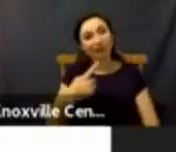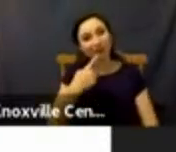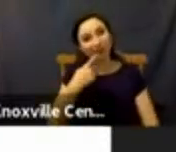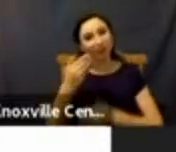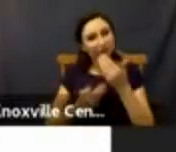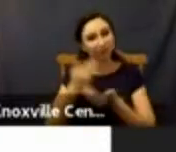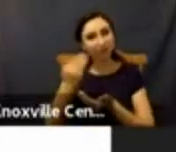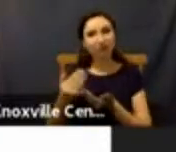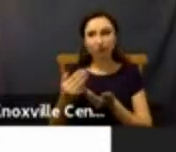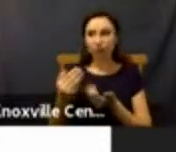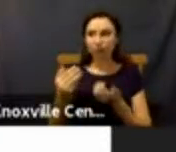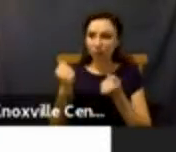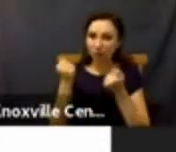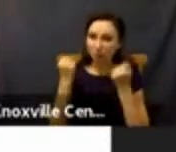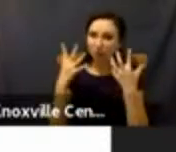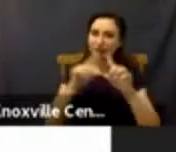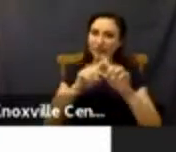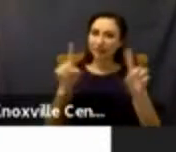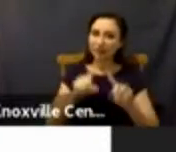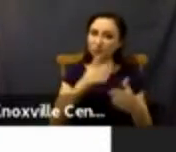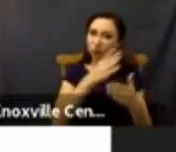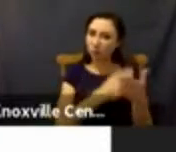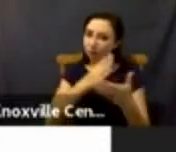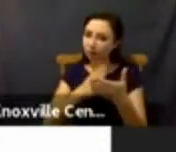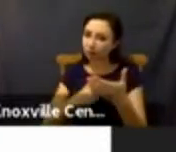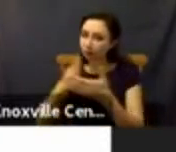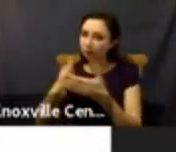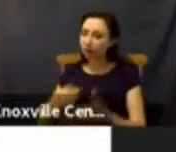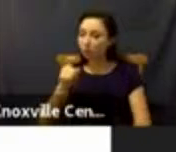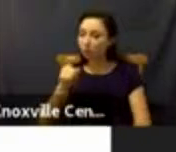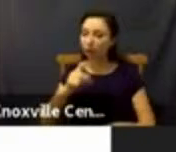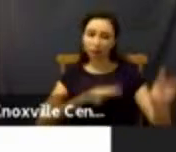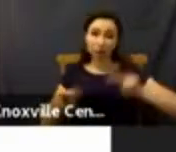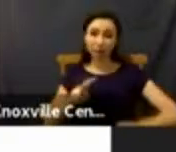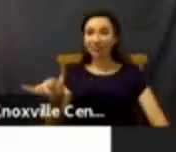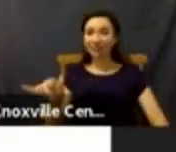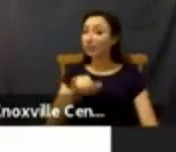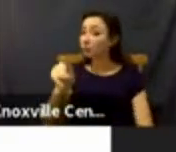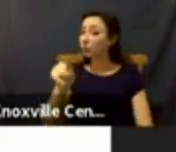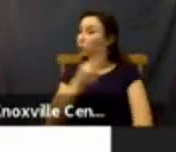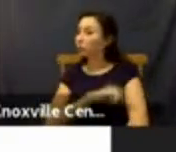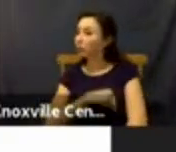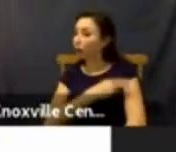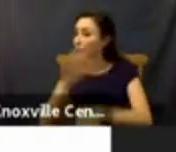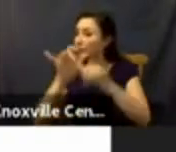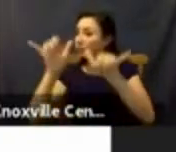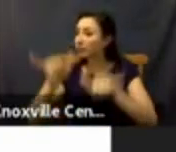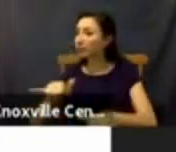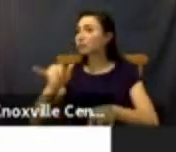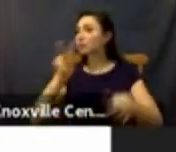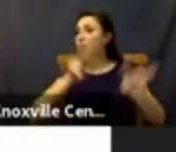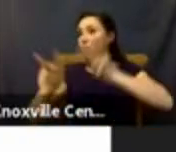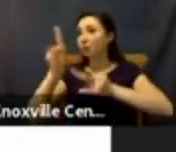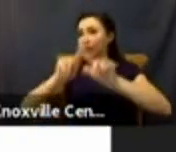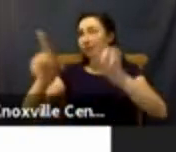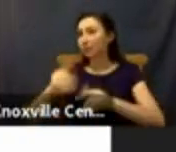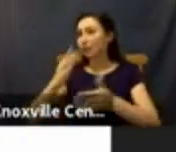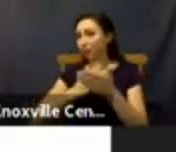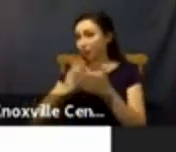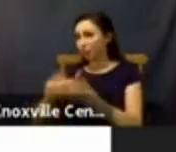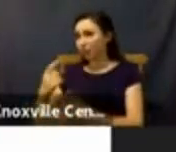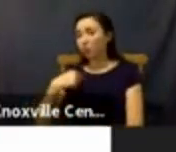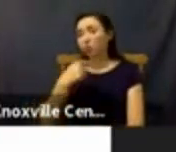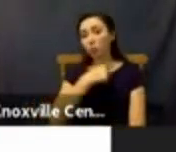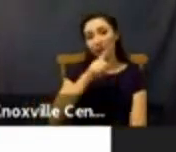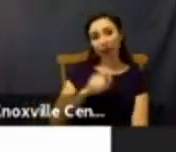pieces that we have to look at. Just like you have to look at all the pieces in the hospital system, we have to look at all the pieces in the community. And it's not